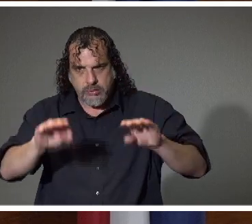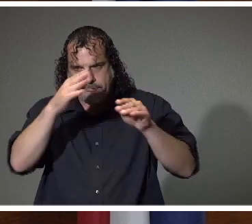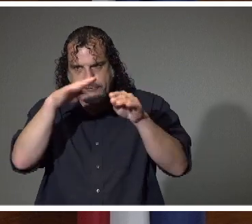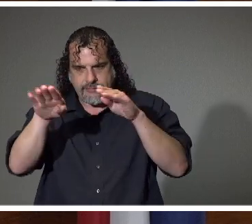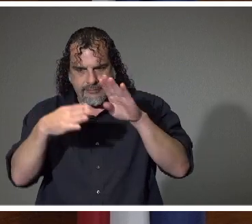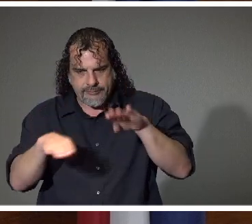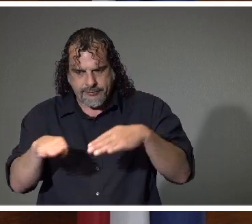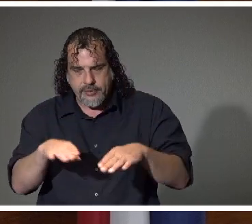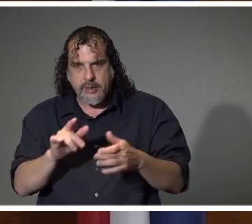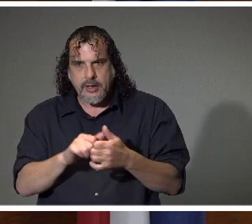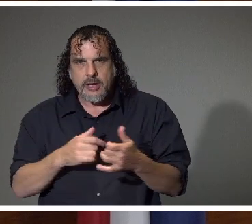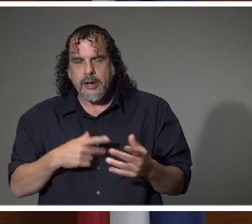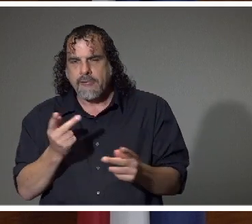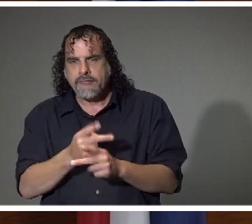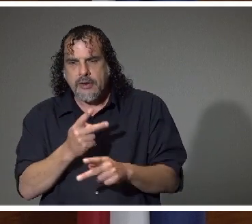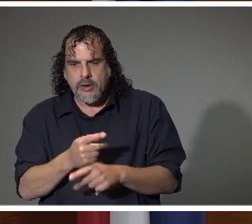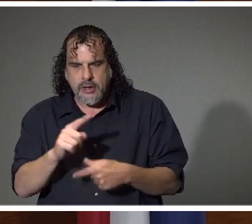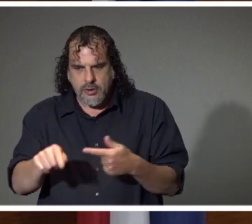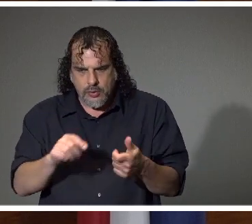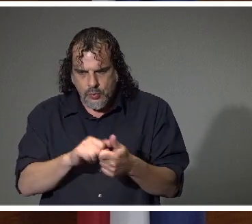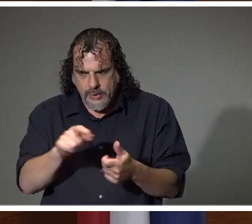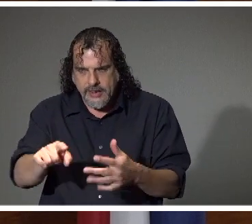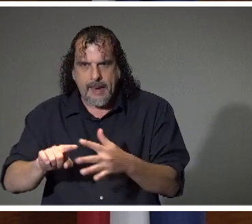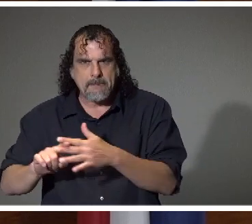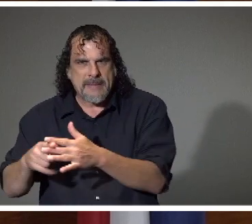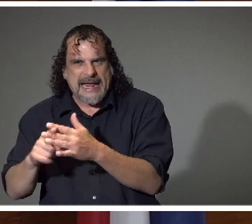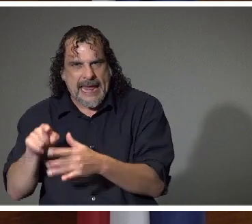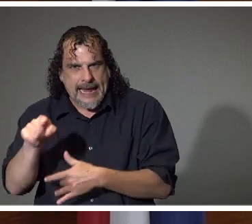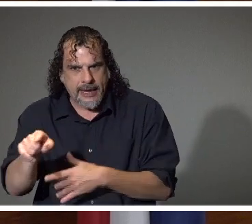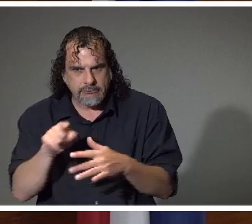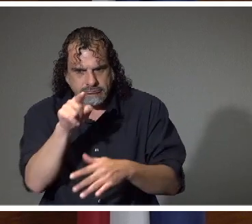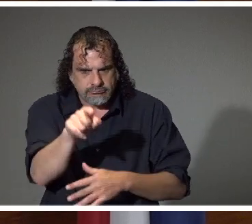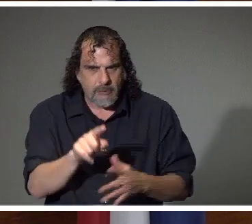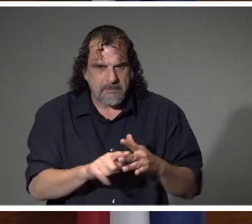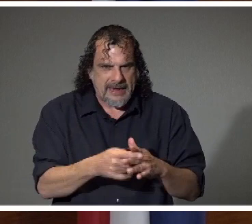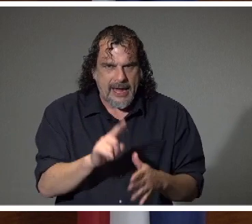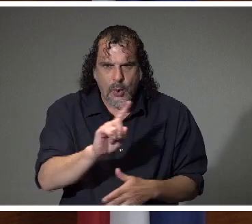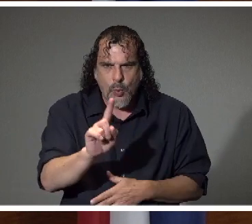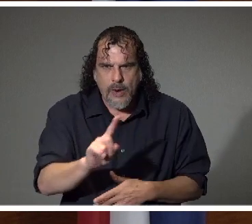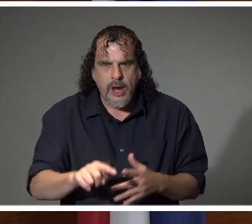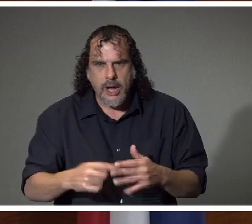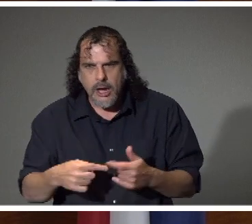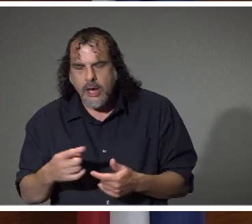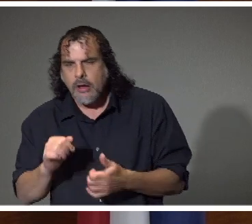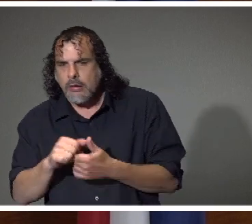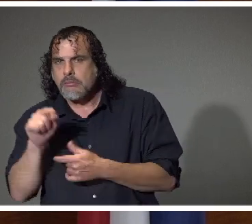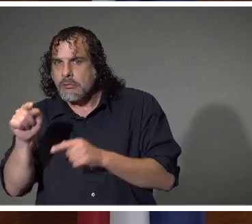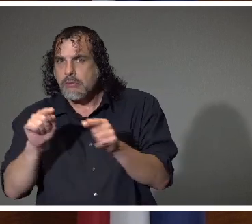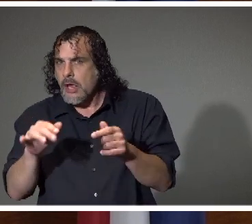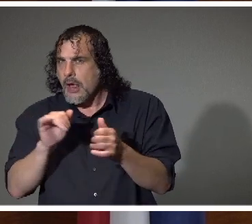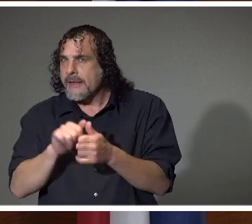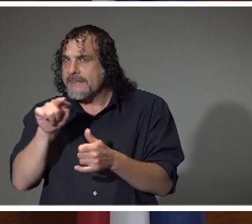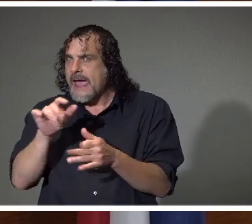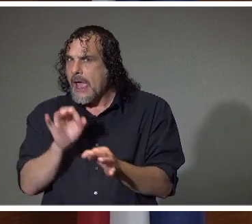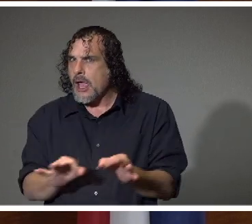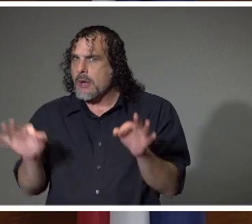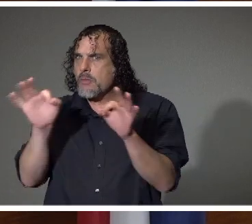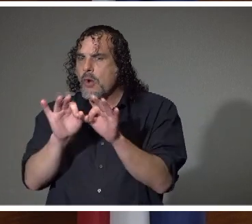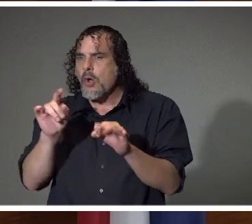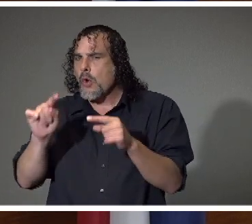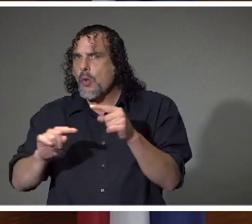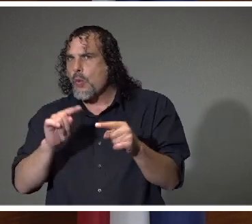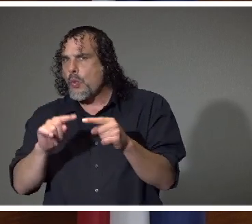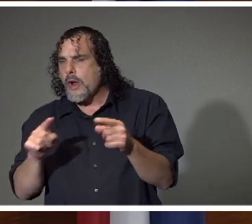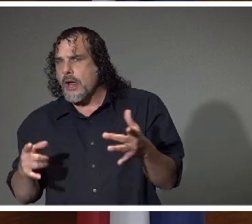reaching out and figuring out when the onset of symptoms occurred. Because that's really a better indicator of